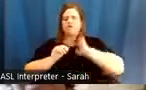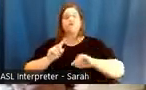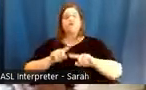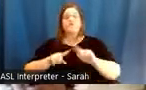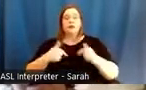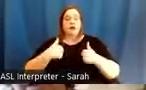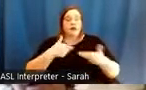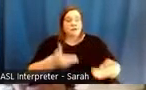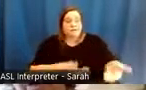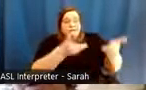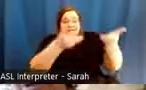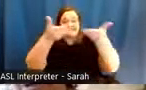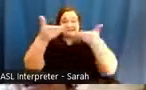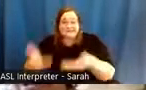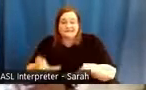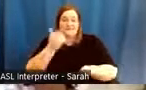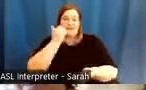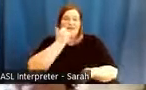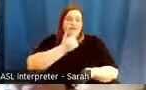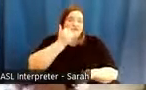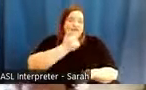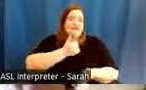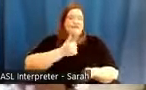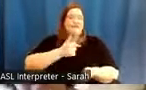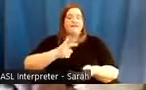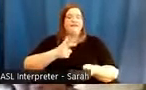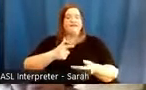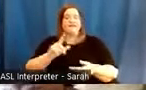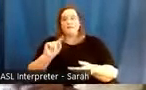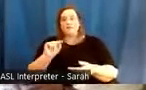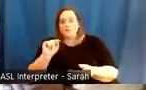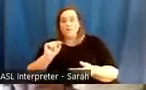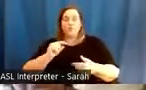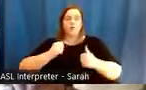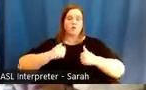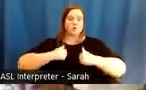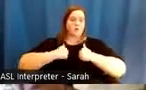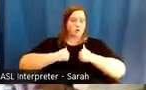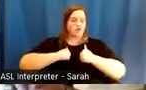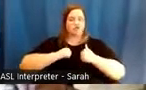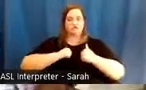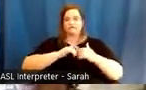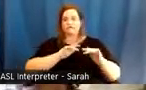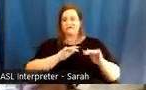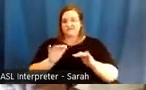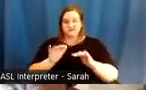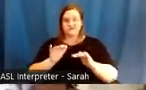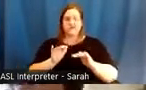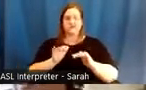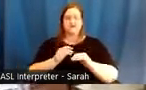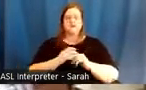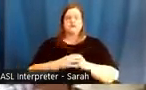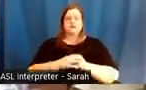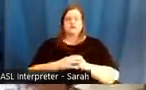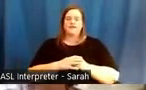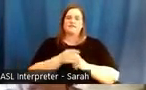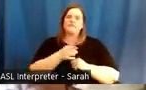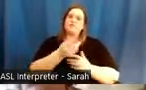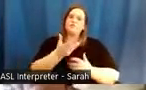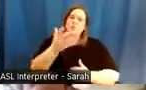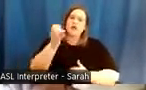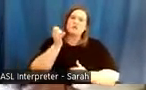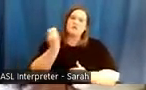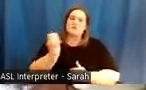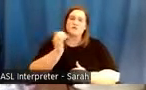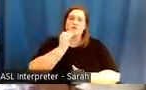day, toileting her, washing her, doing all that stuff. She's wants a forever home. She